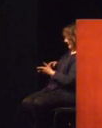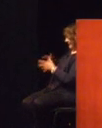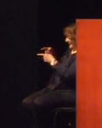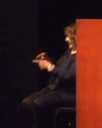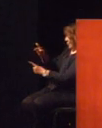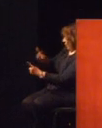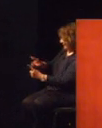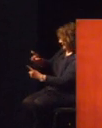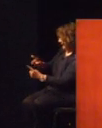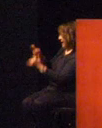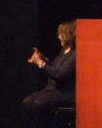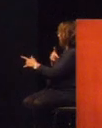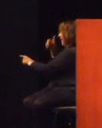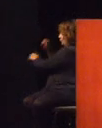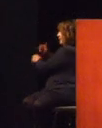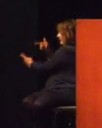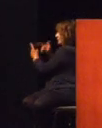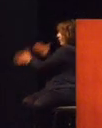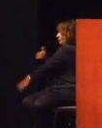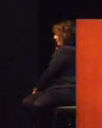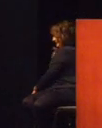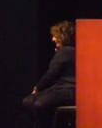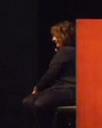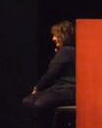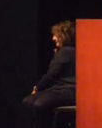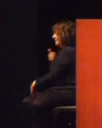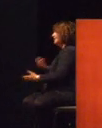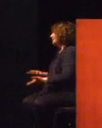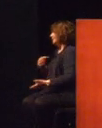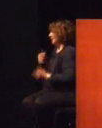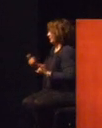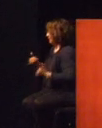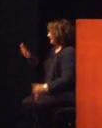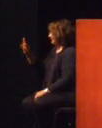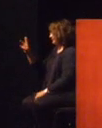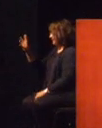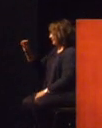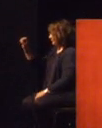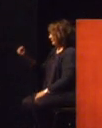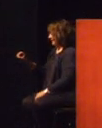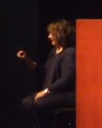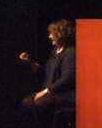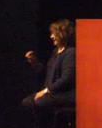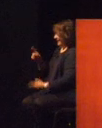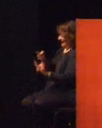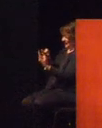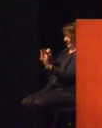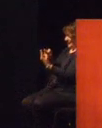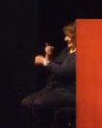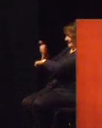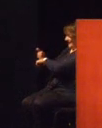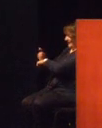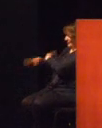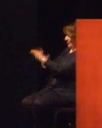in the welding program and I am working as a welder. And so we are currently at 69%. The target has been set for